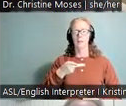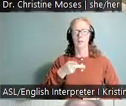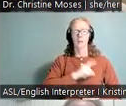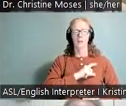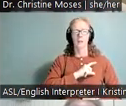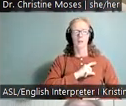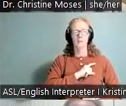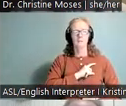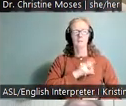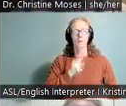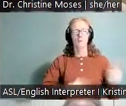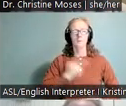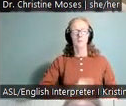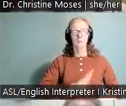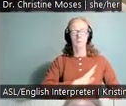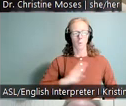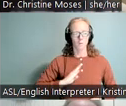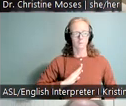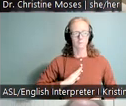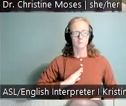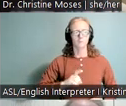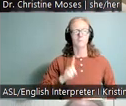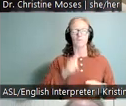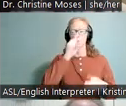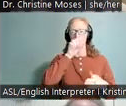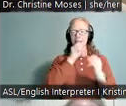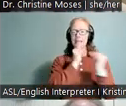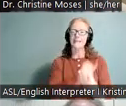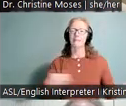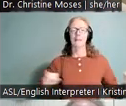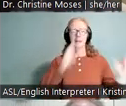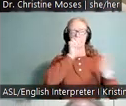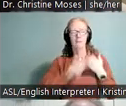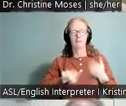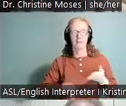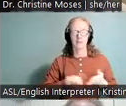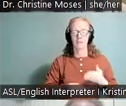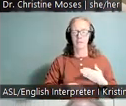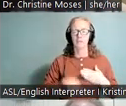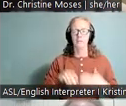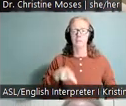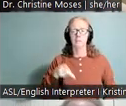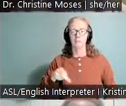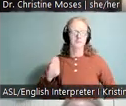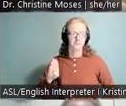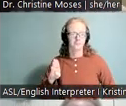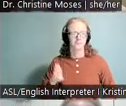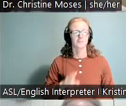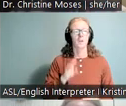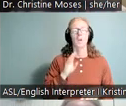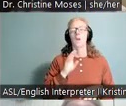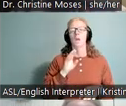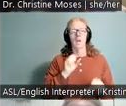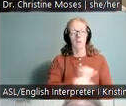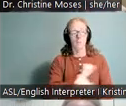independently investigate Portland Police Bureau sworn employees and supervisors thereof promptly, fairly, and